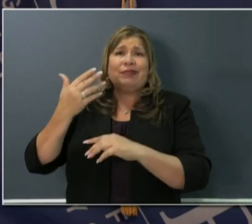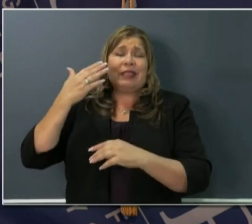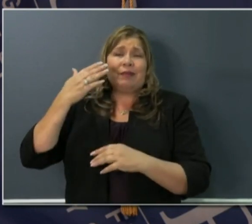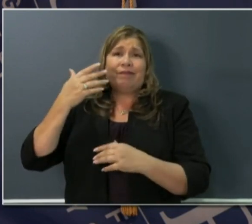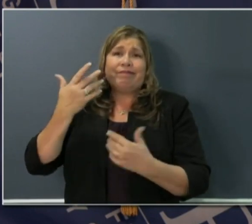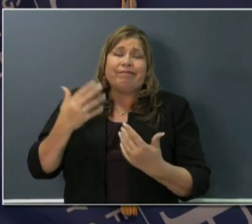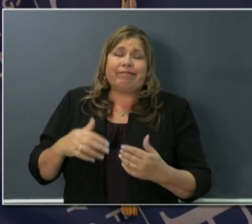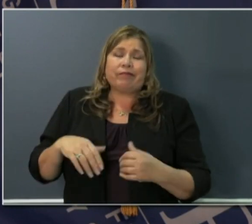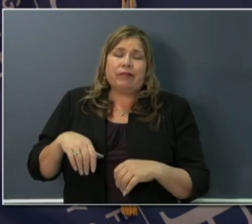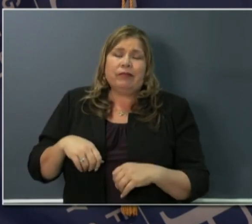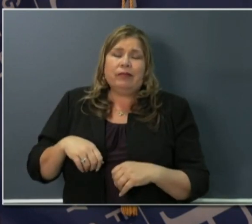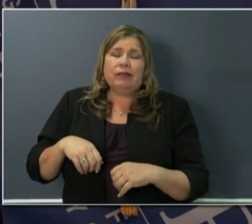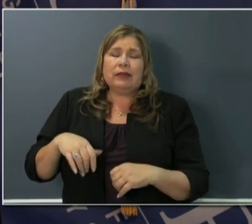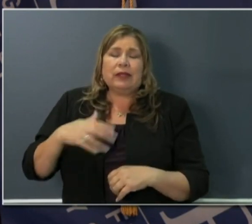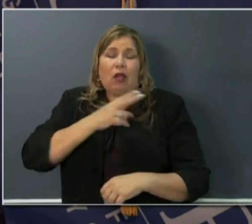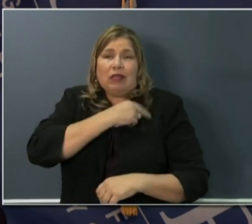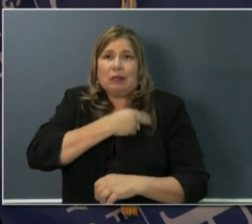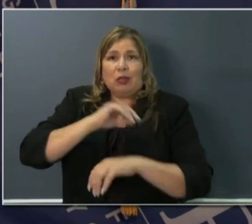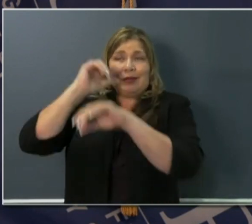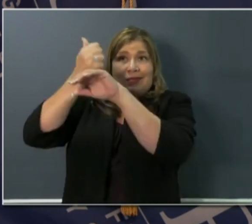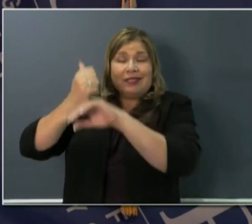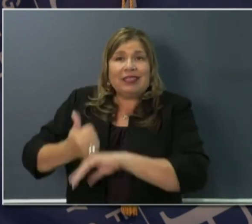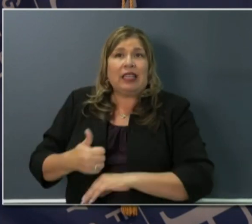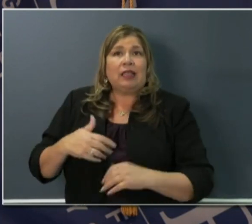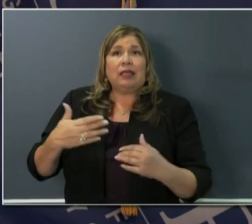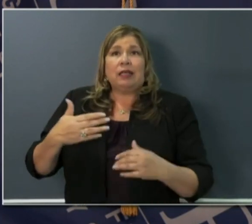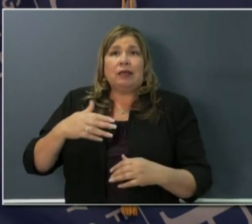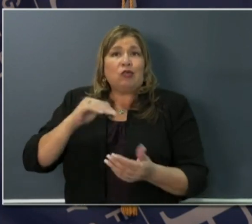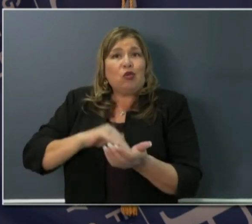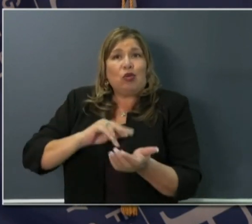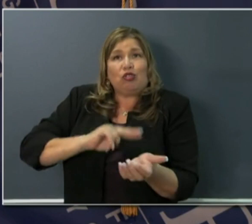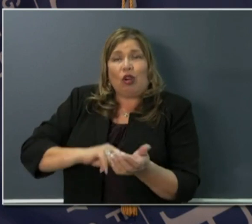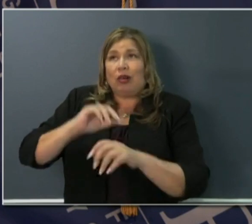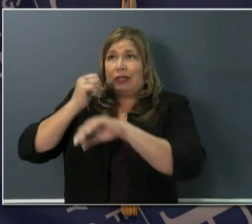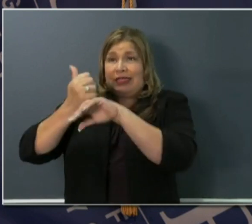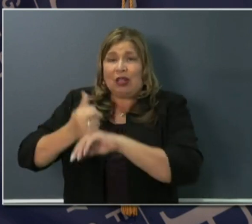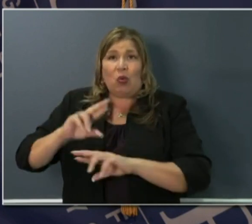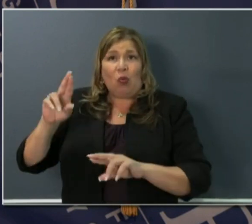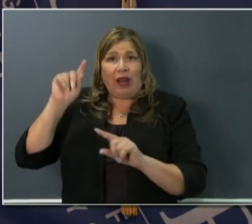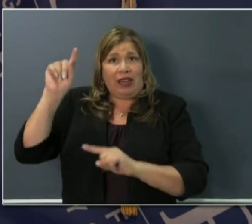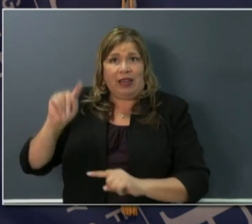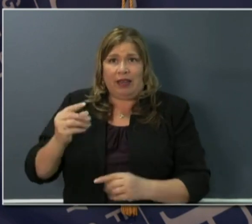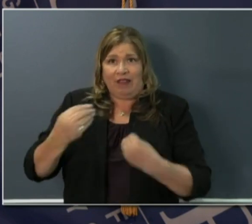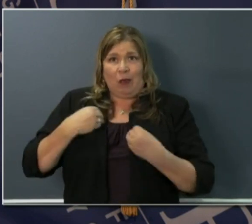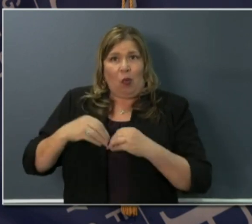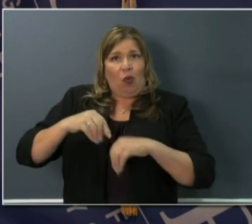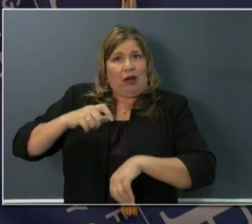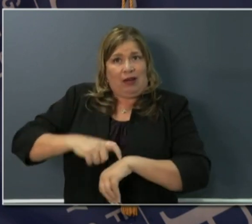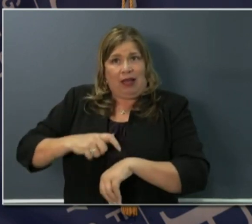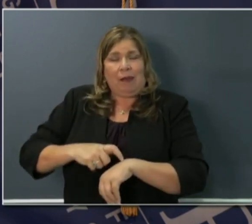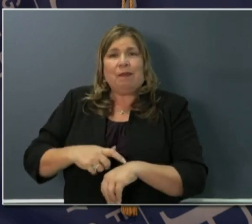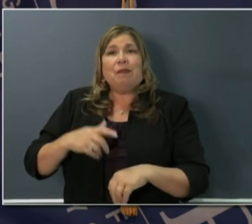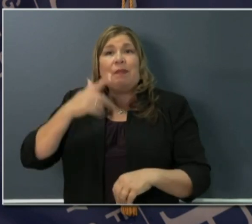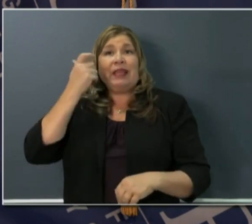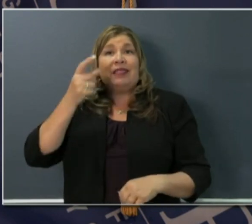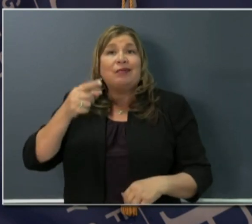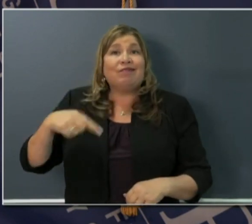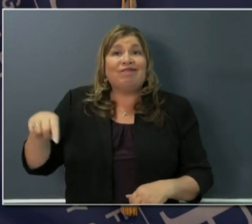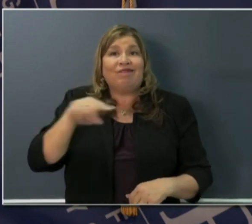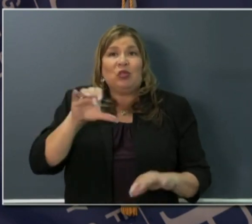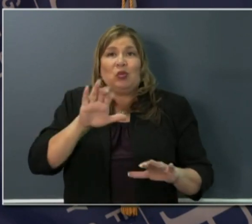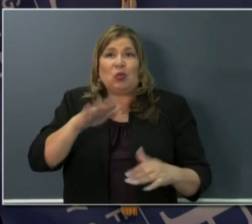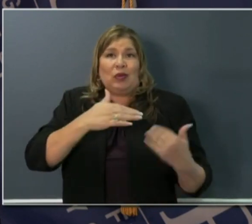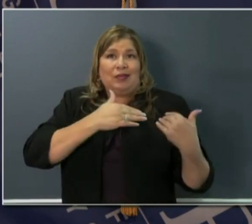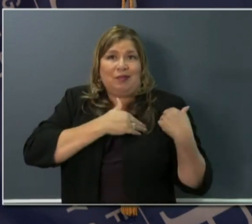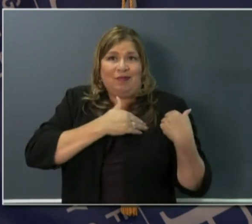for a worst-case scenario to save people's lives and to meet this moment. So let's not let up. Let us commit